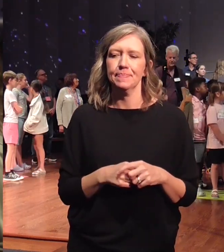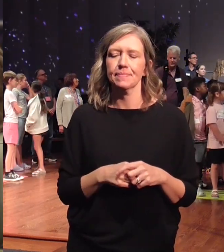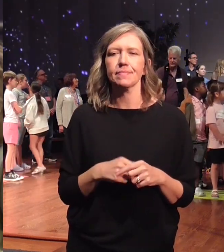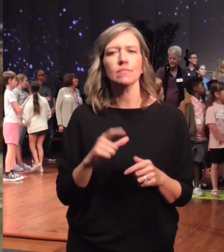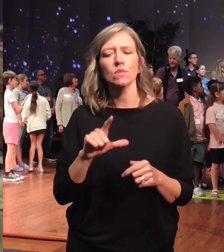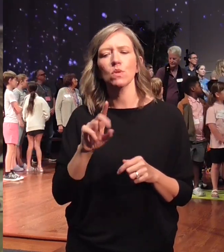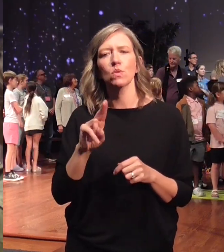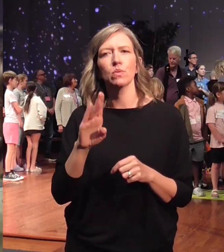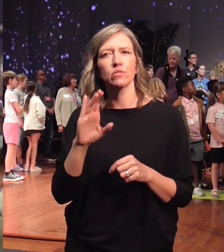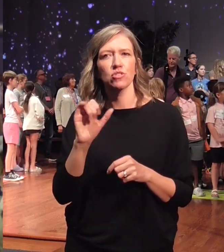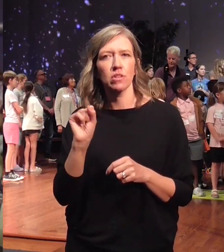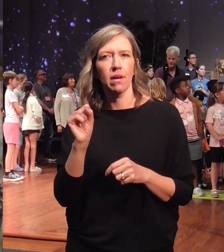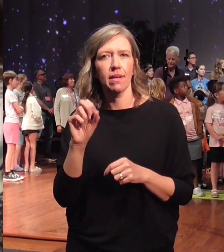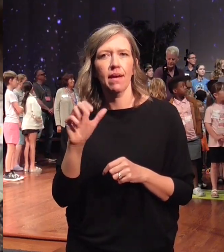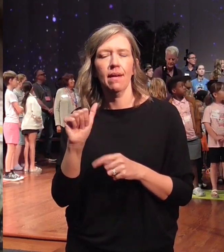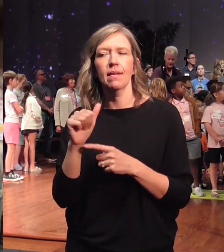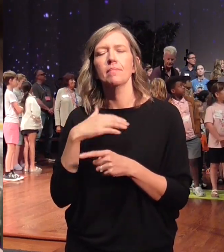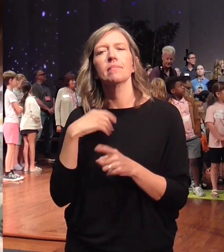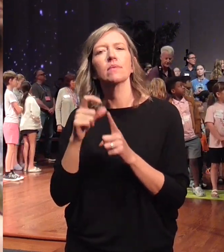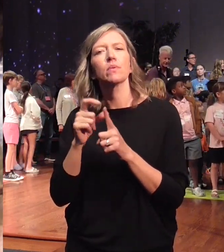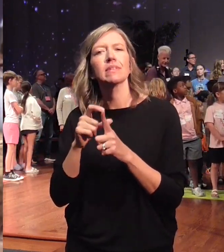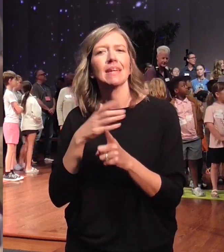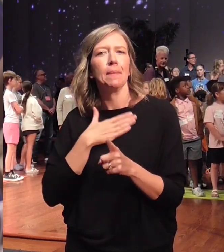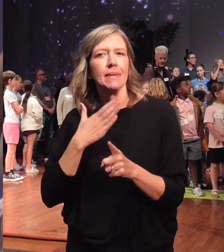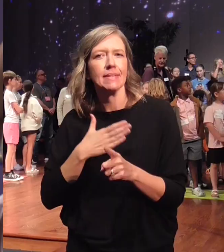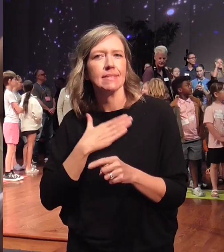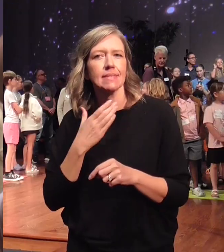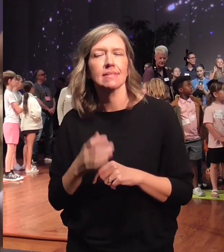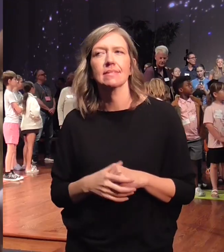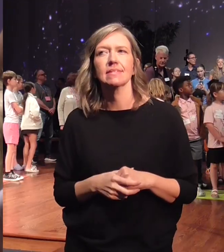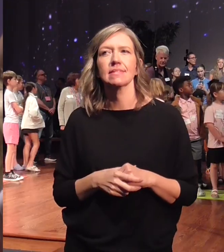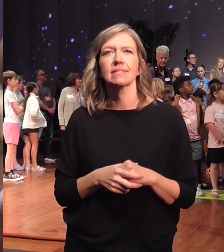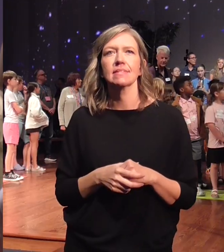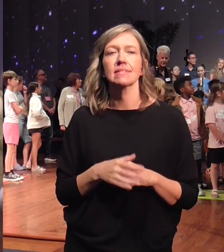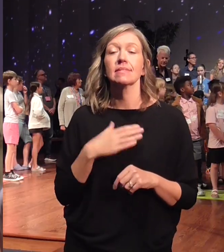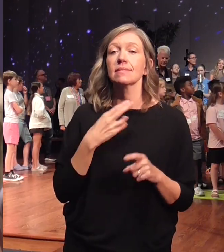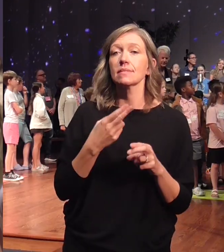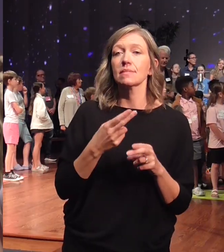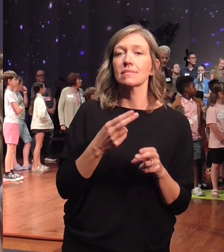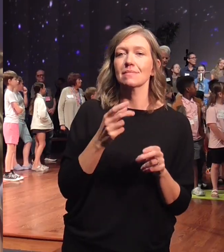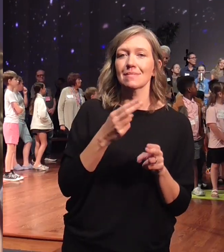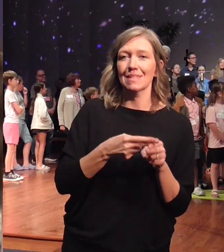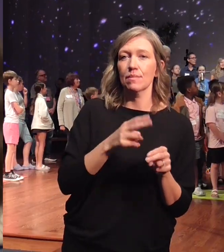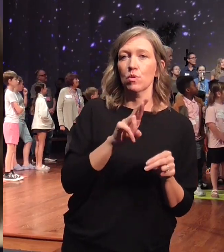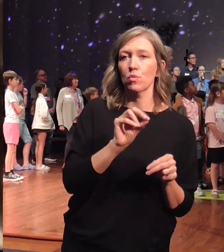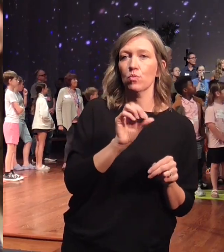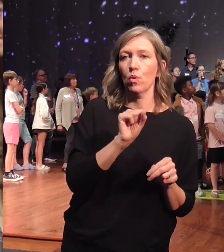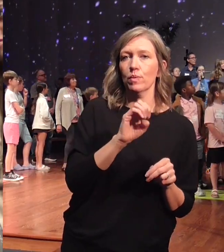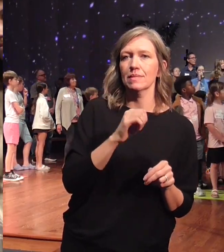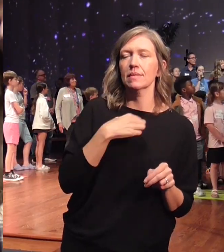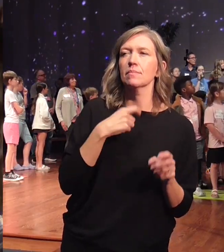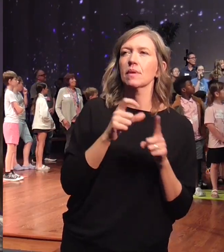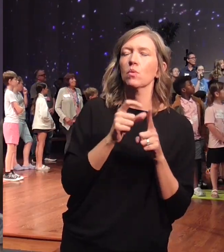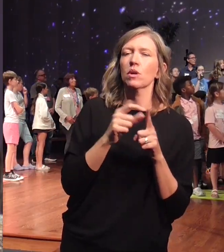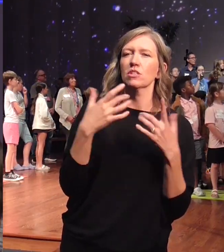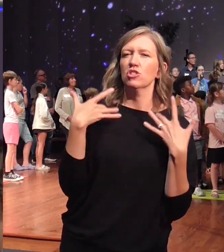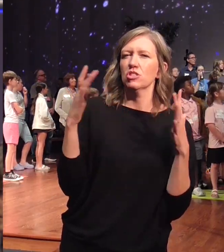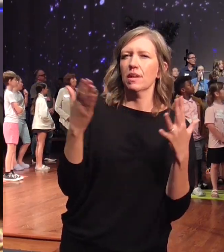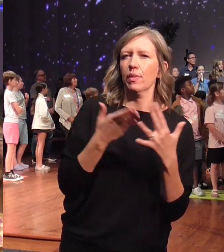My name is Michelle, and my power word is happiness. My name is Rose, and my power word is shine through.